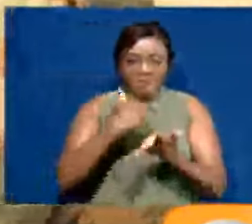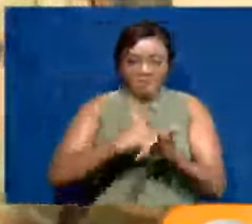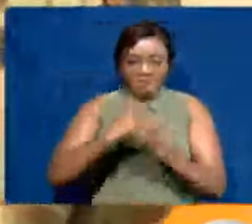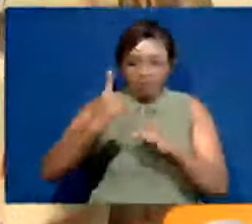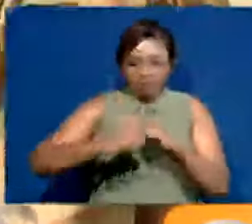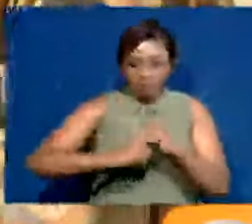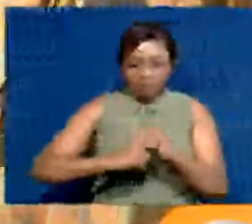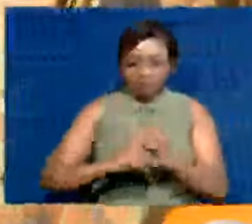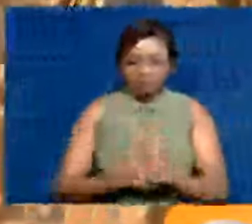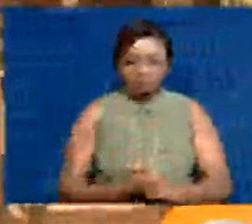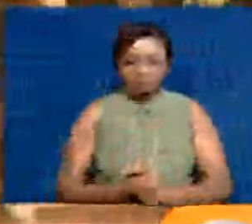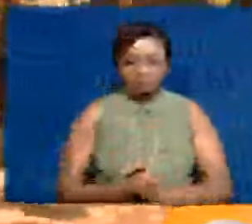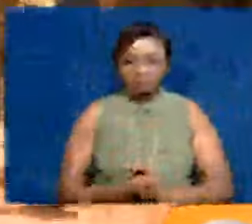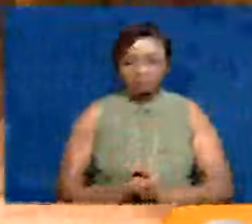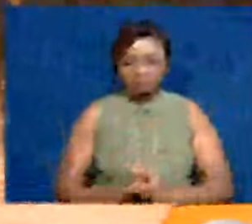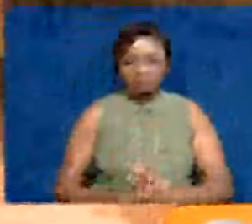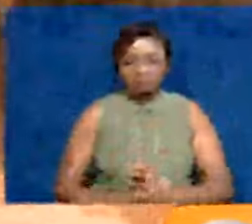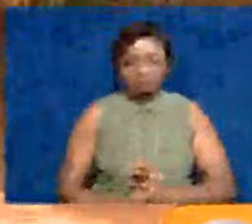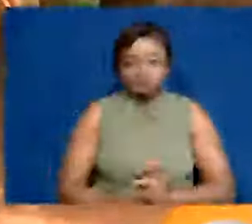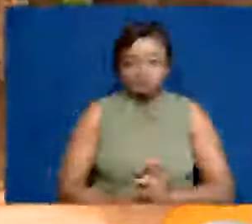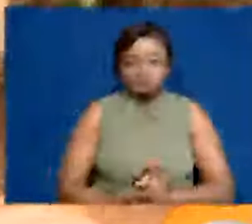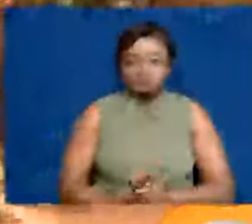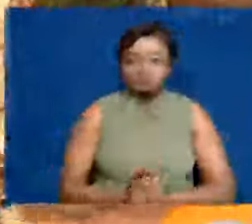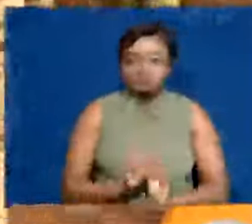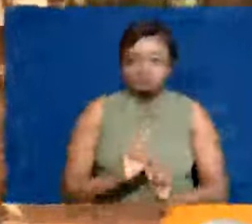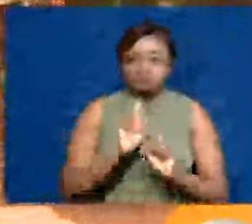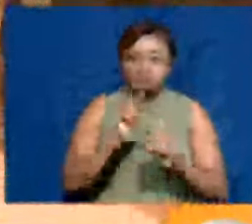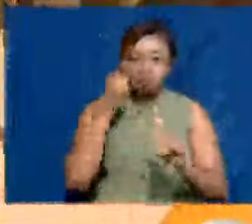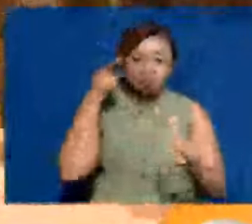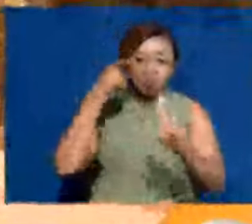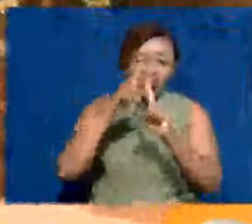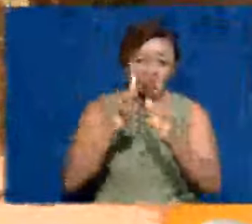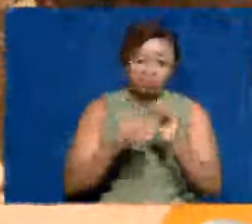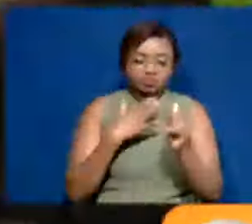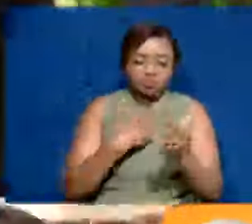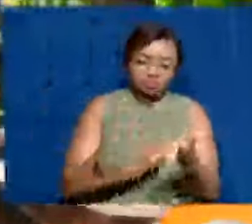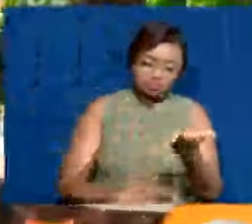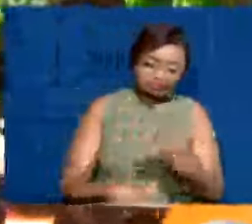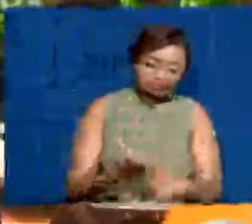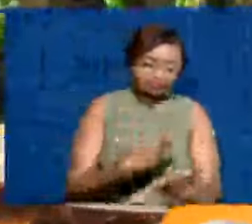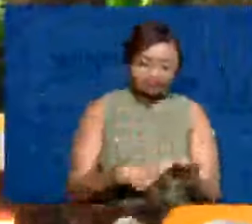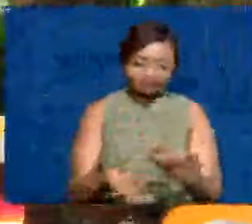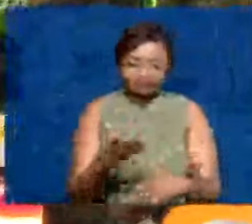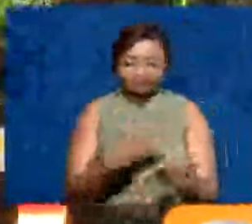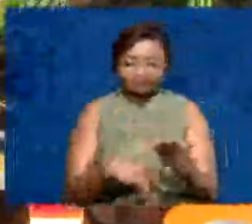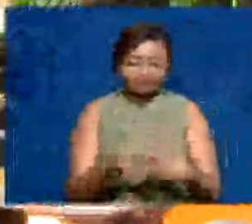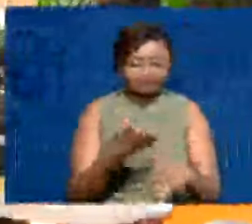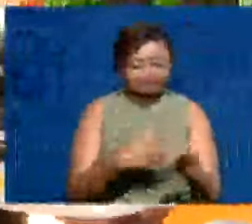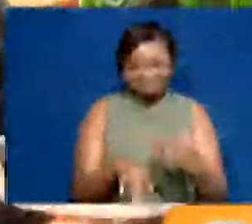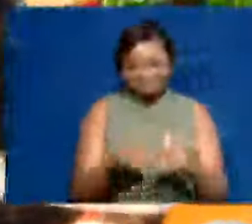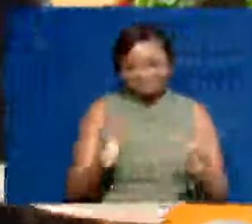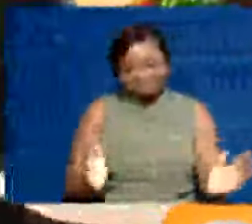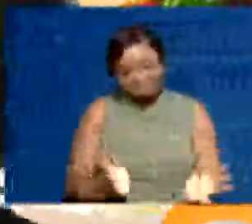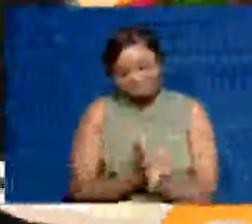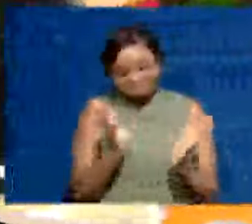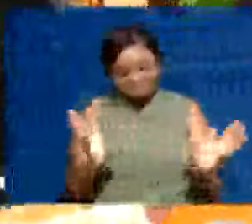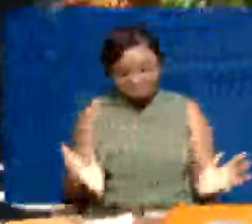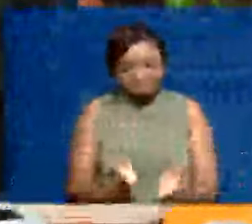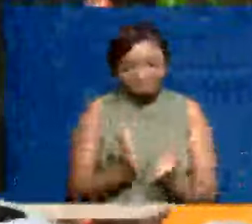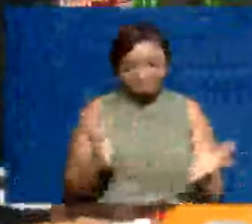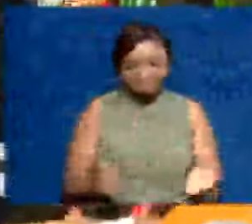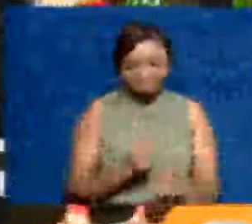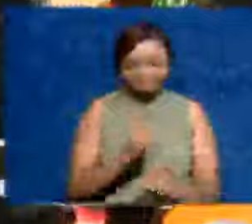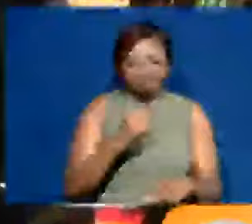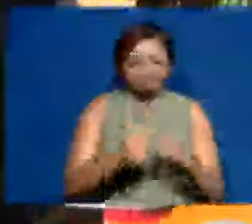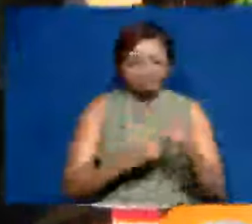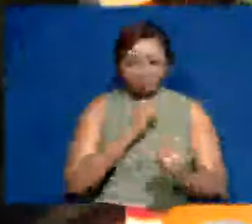in Kismayu. The visit was aimed at spending time with soldiers during the festive season and boosting their morale as they